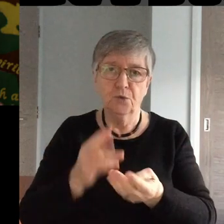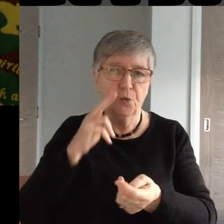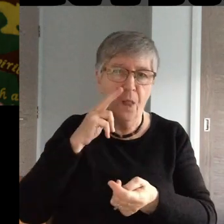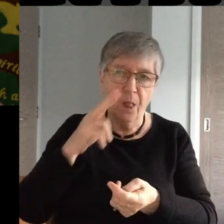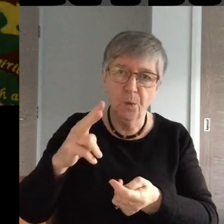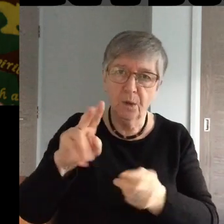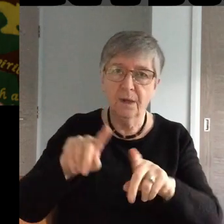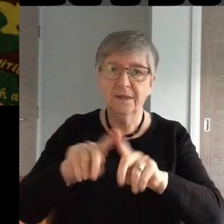perspective.